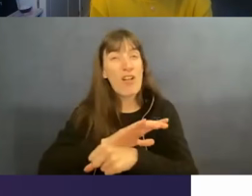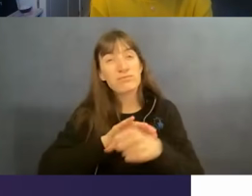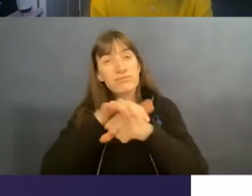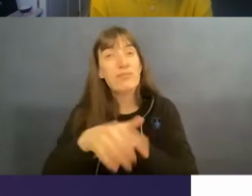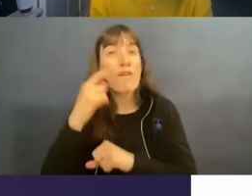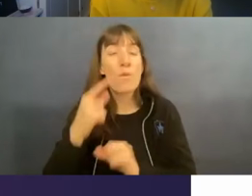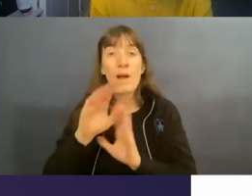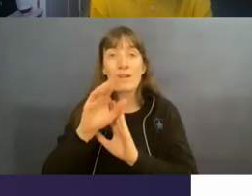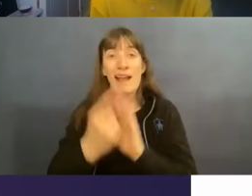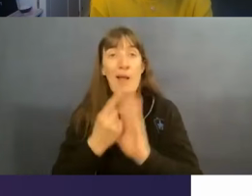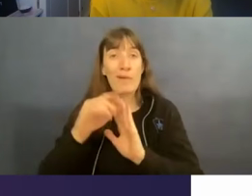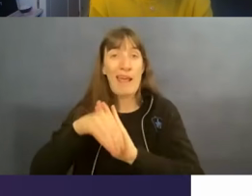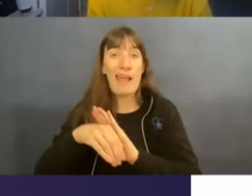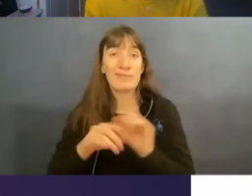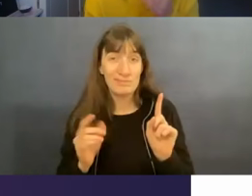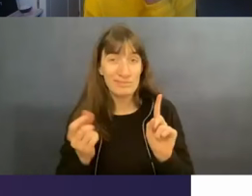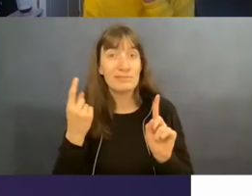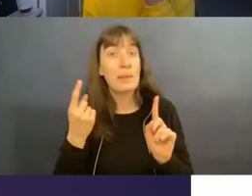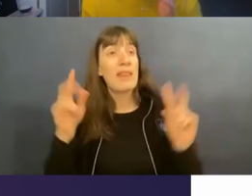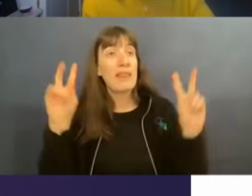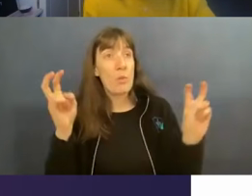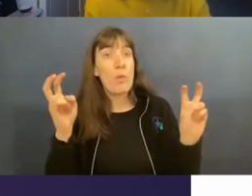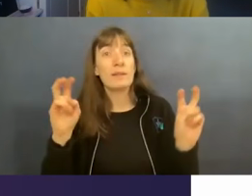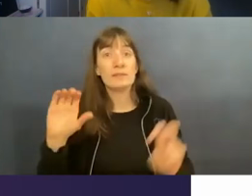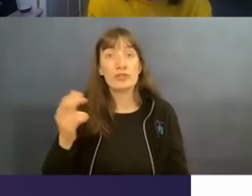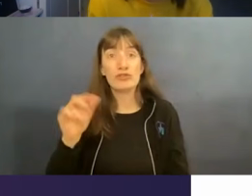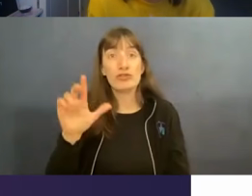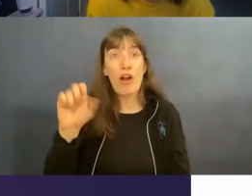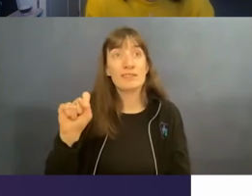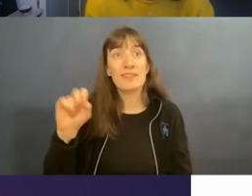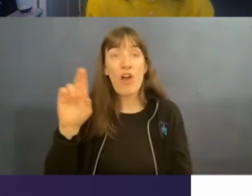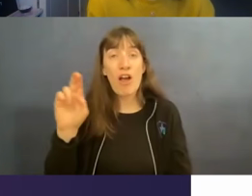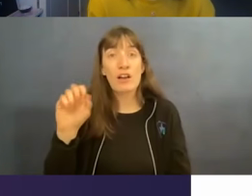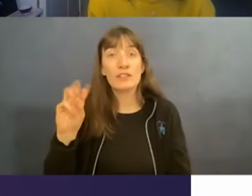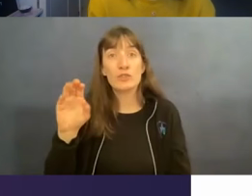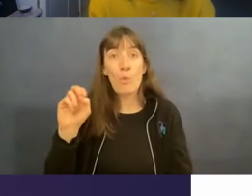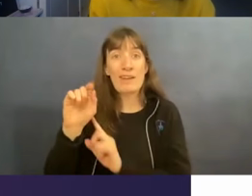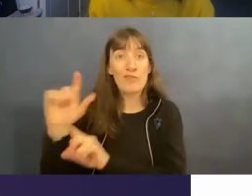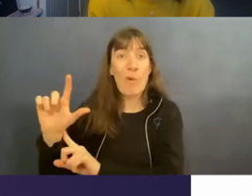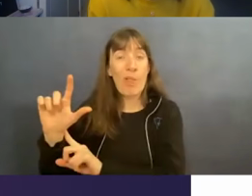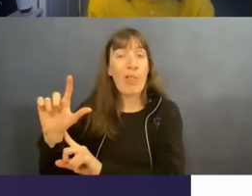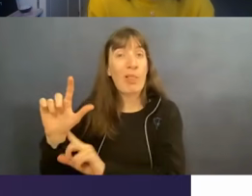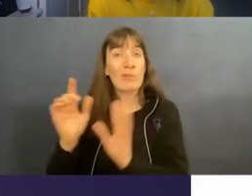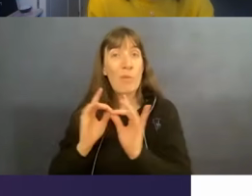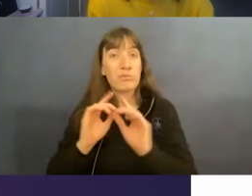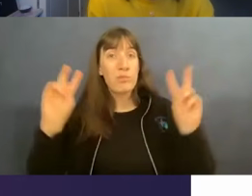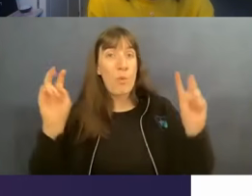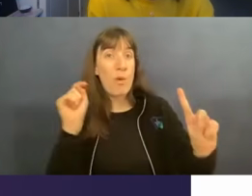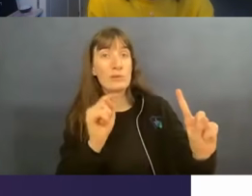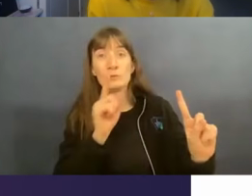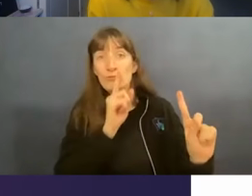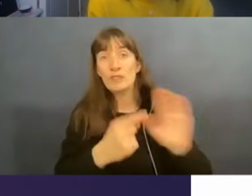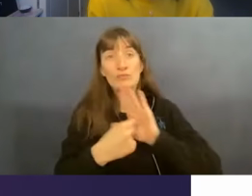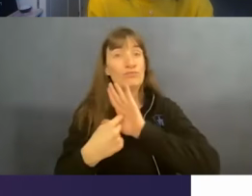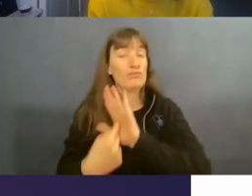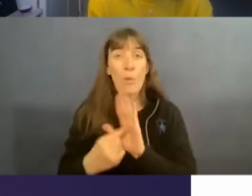But I think that this quote from Charles R. Swindoll is really representative of kind of what